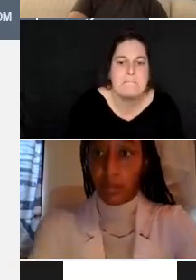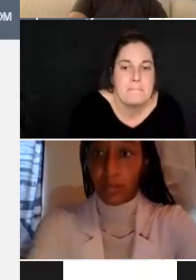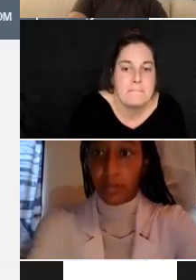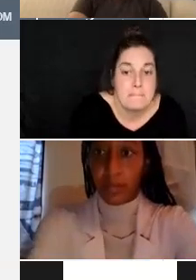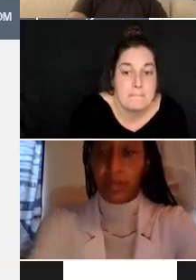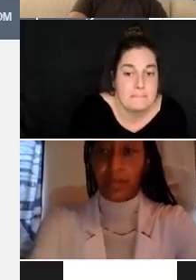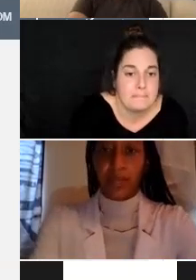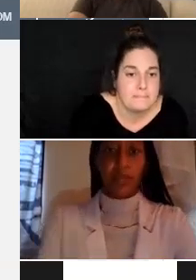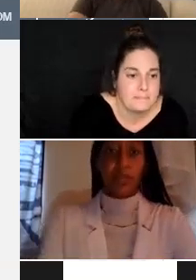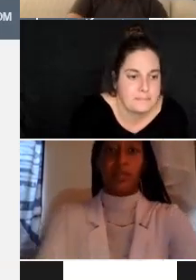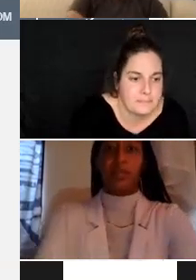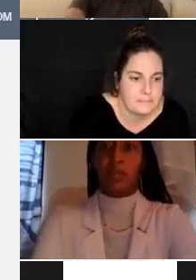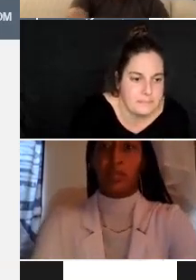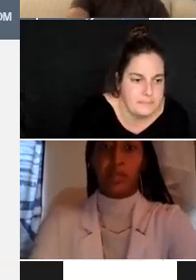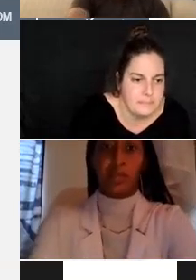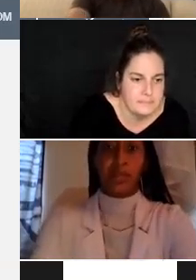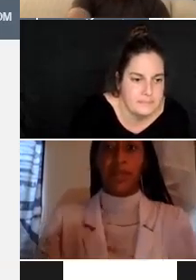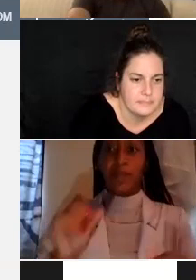And then this is one that